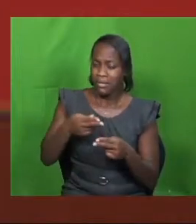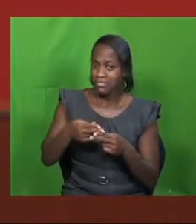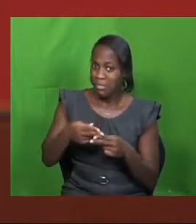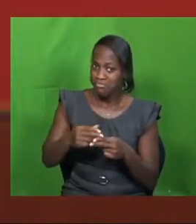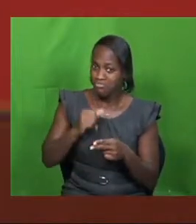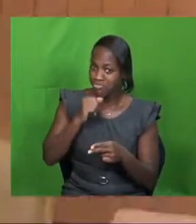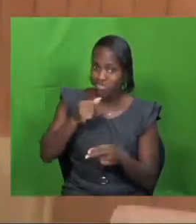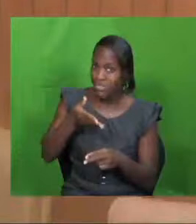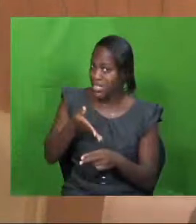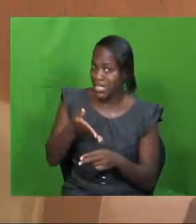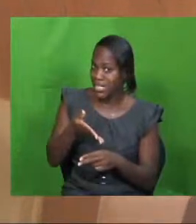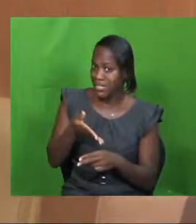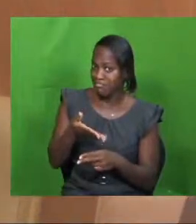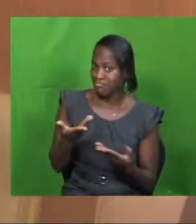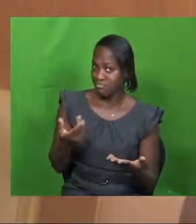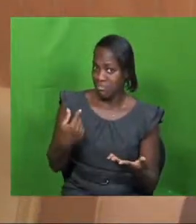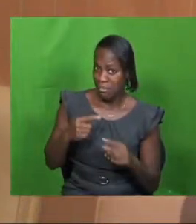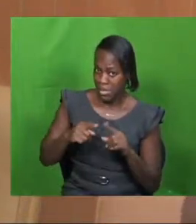on Tuesday.